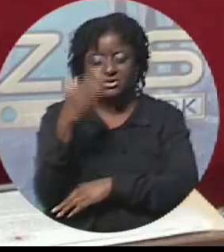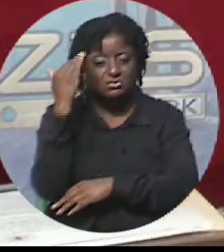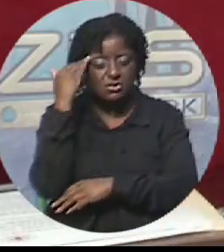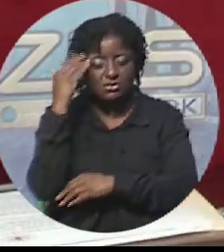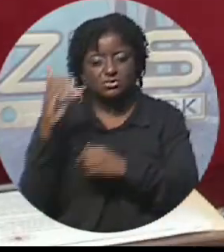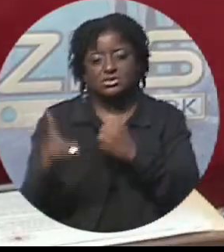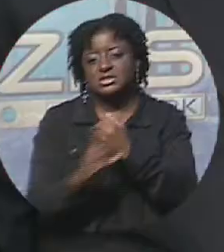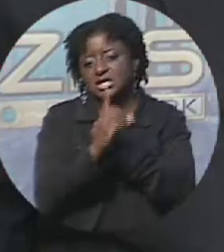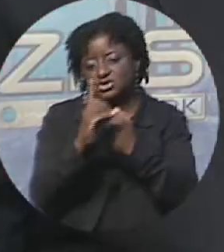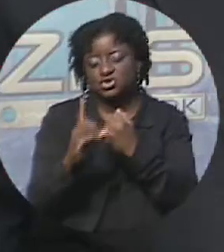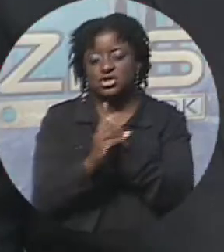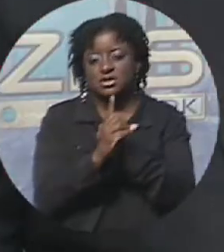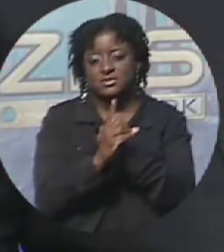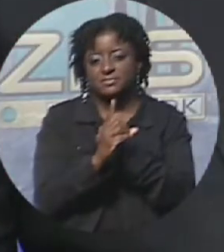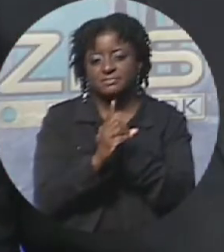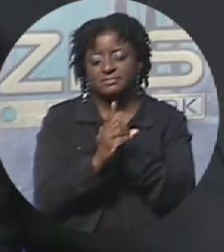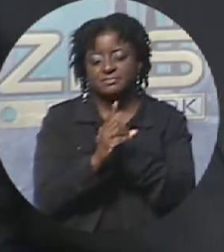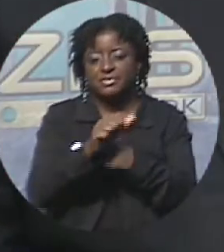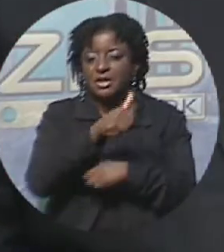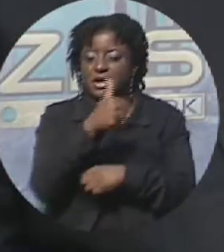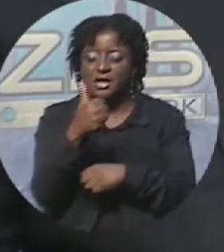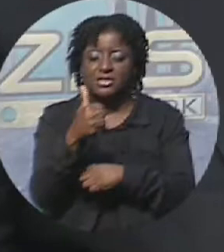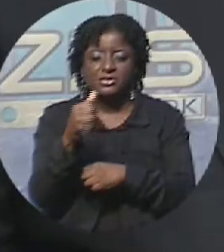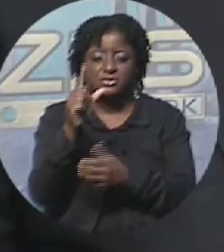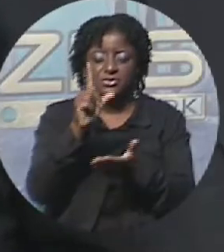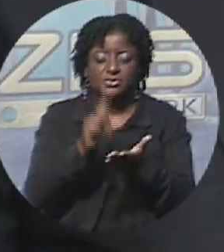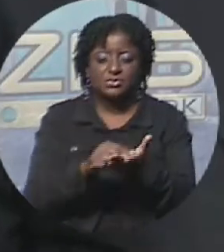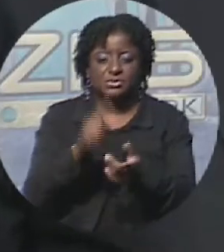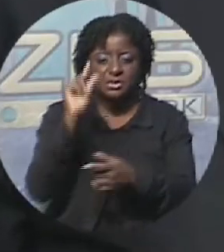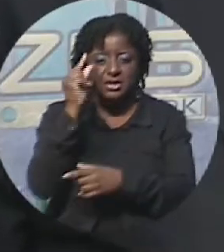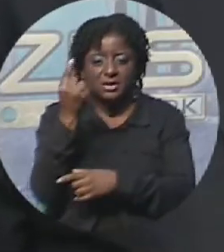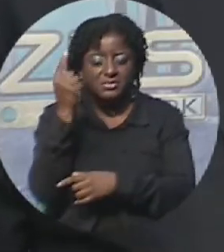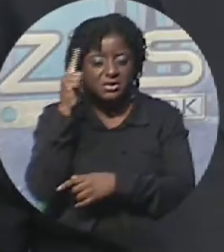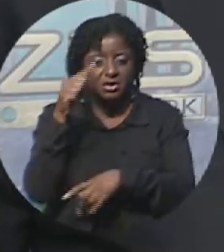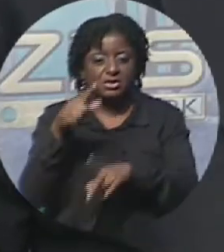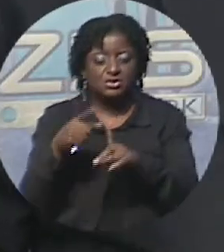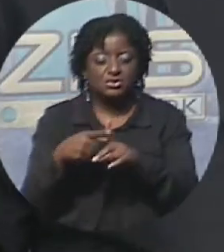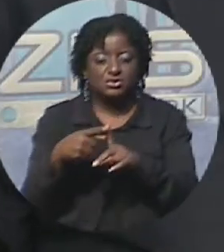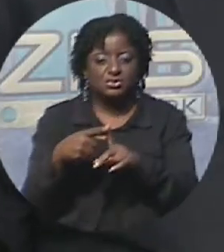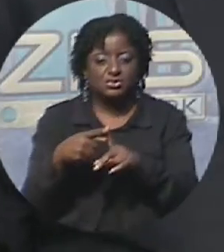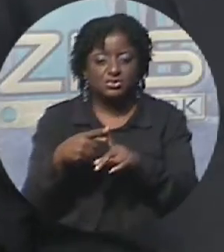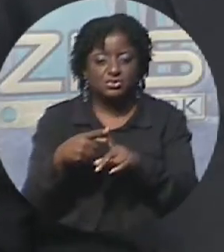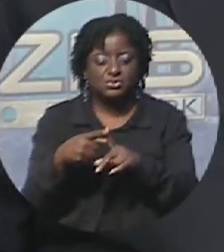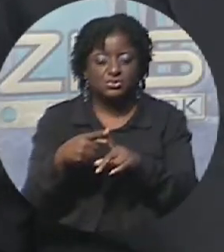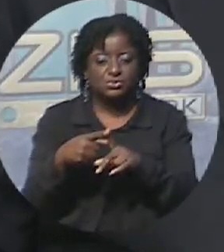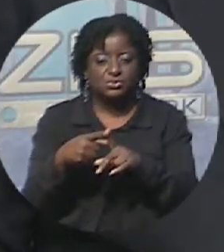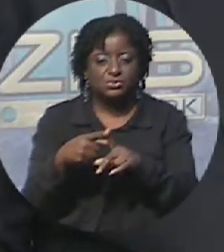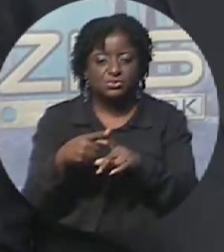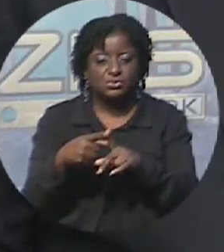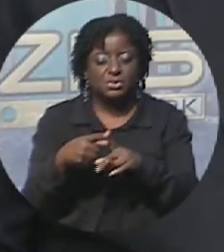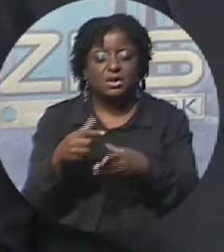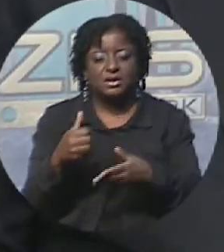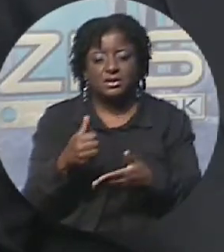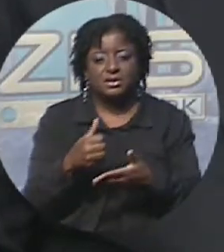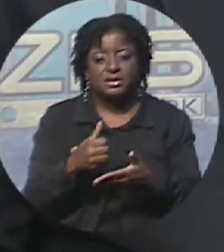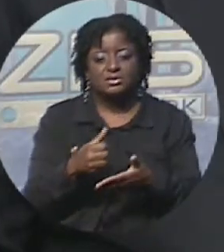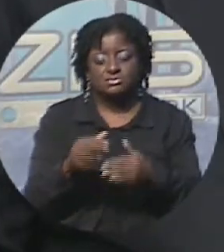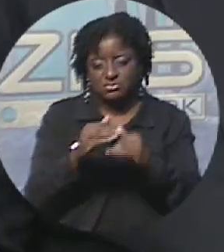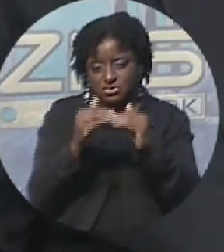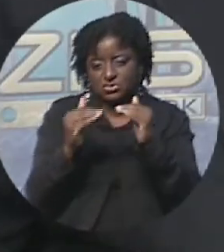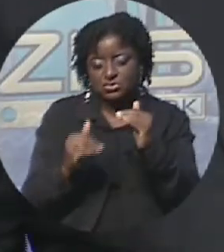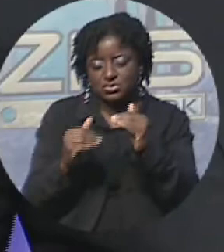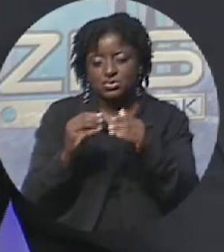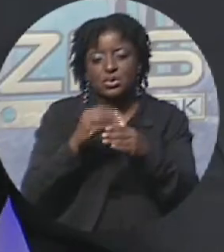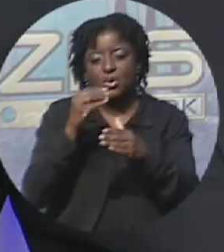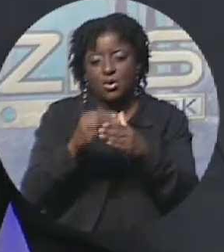danger. In other news, the government is looking to significantly mitigate, if not completely eliminate, the amount of maritime